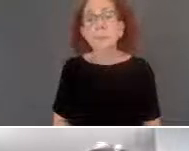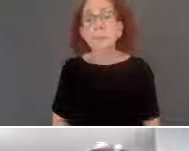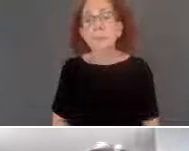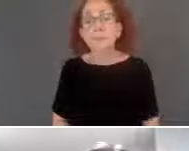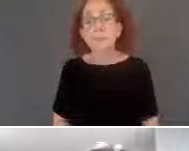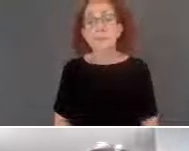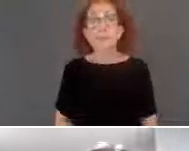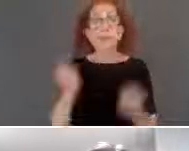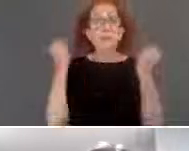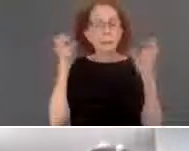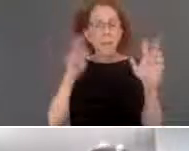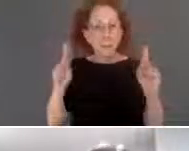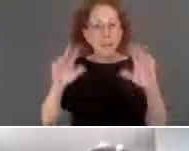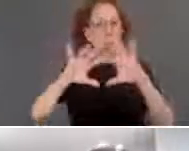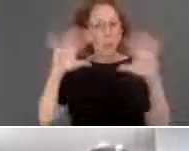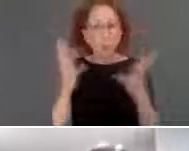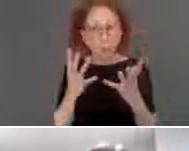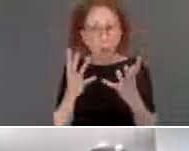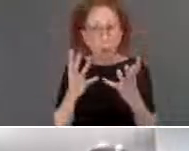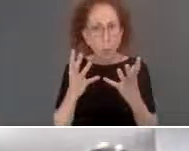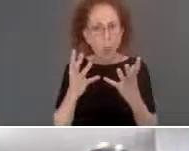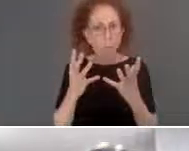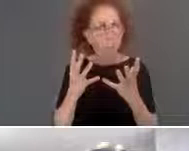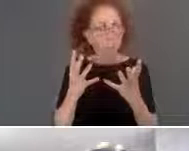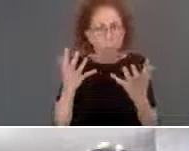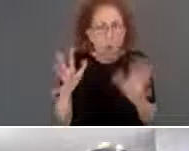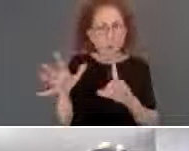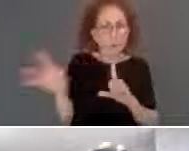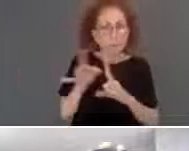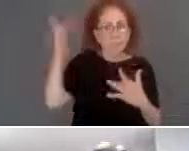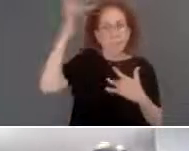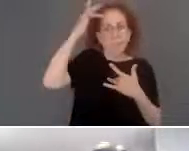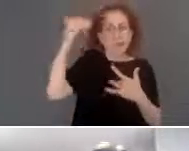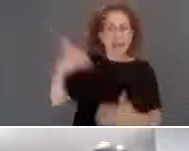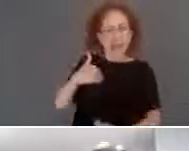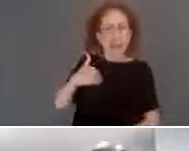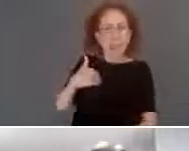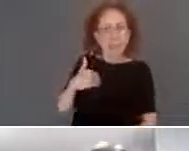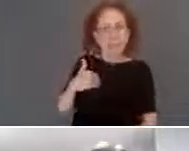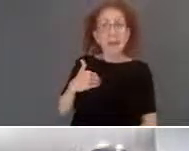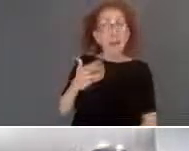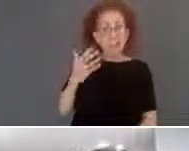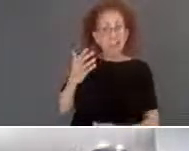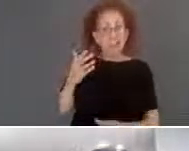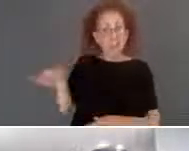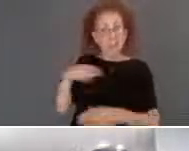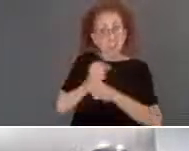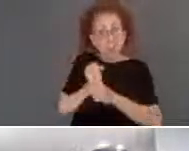many people around the world has been infected by COVID already, and they produce immune responses that